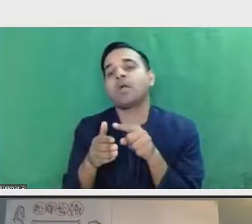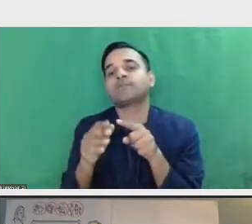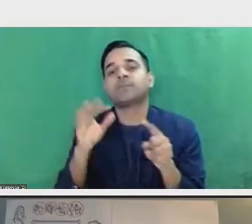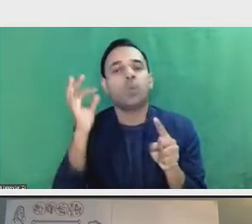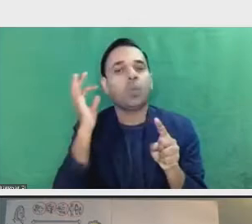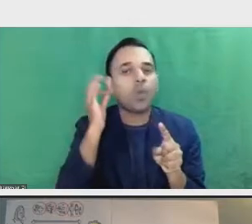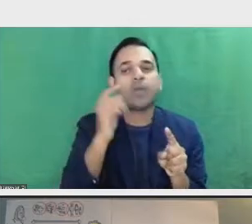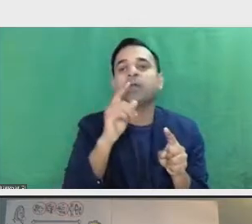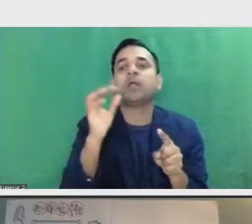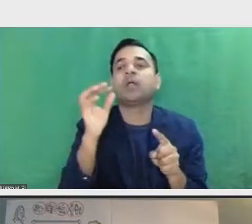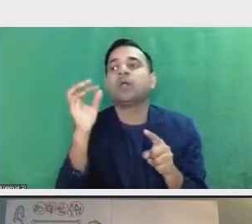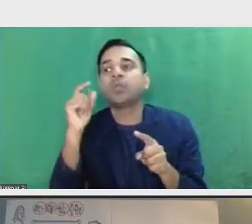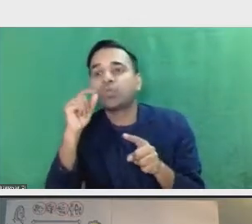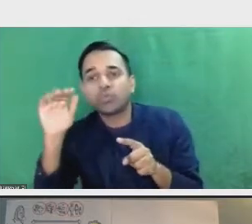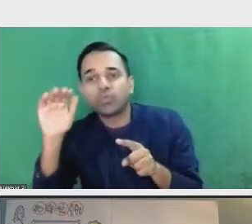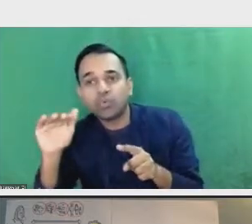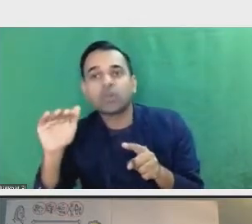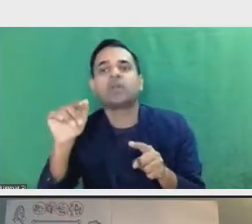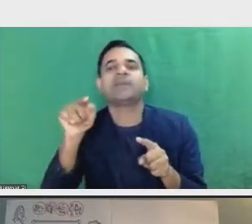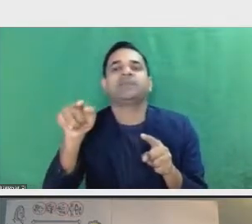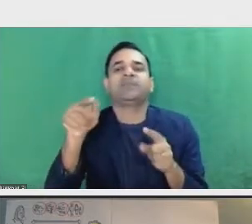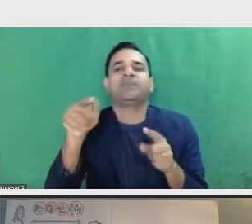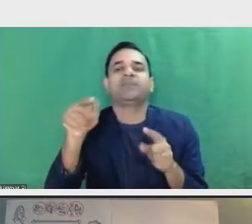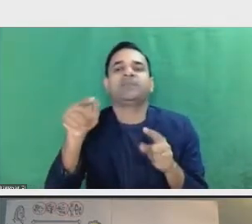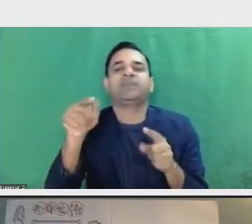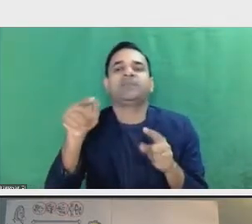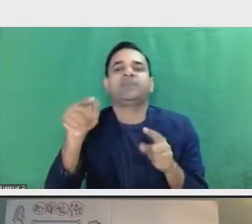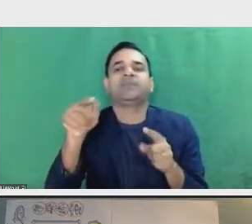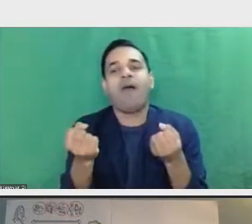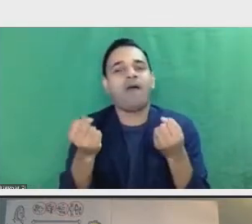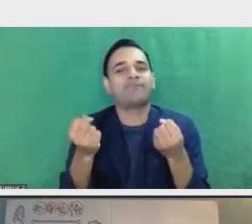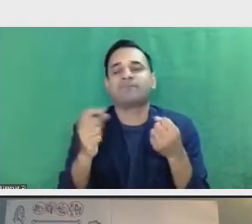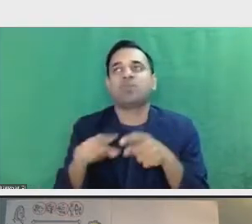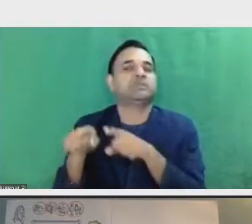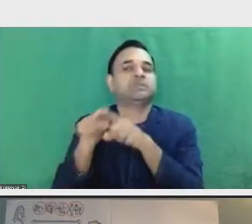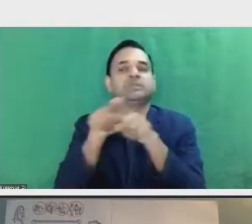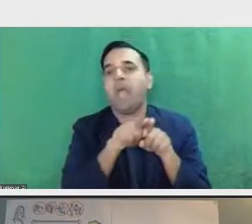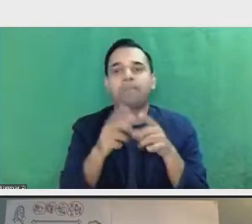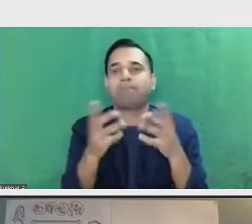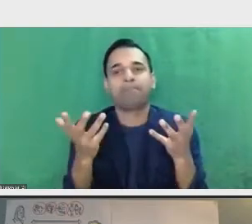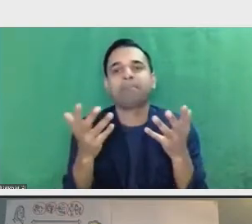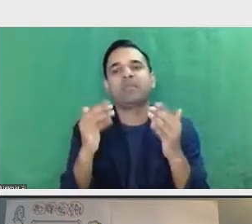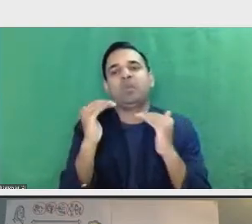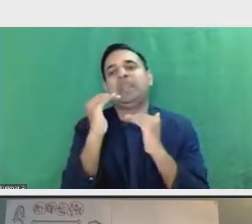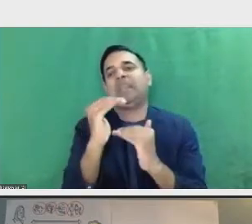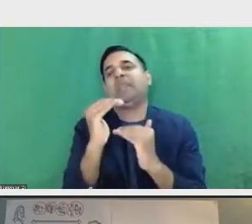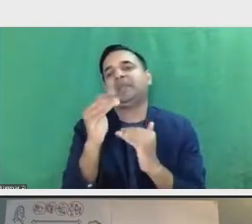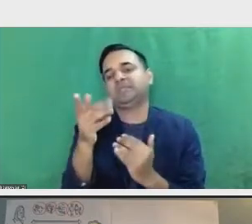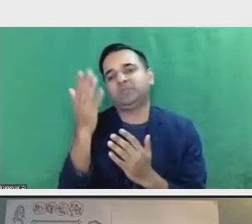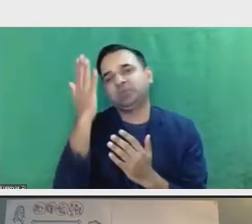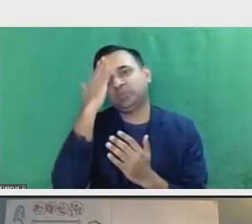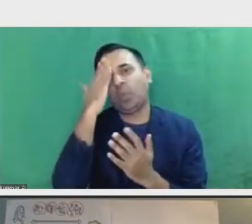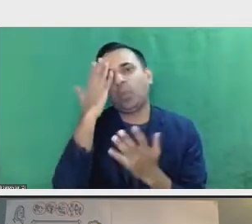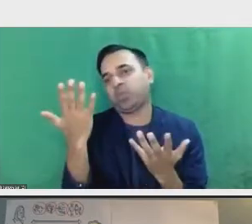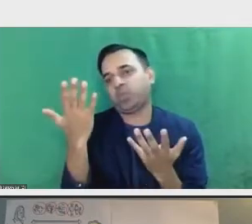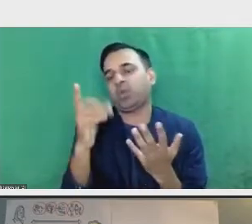about, you talk about even international agreements. We're talking about the aspirations. We had, recently a